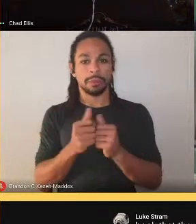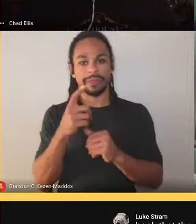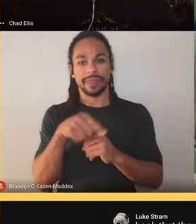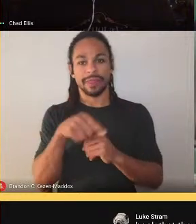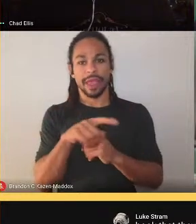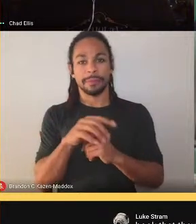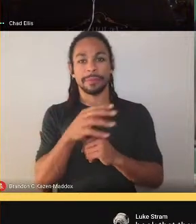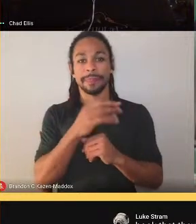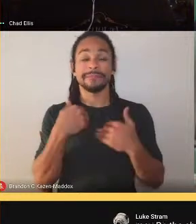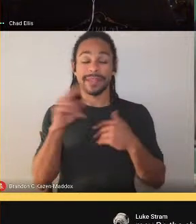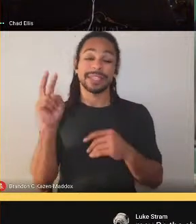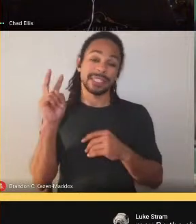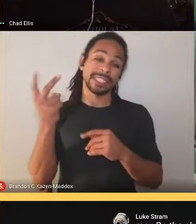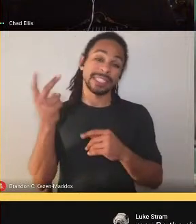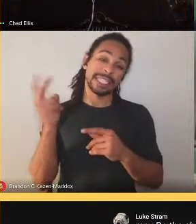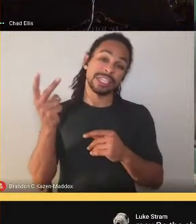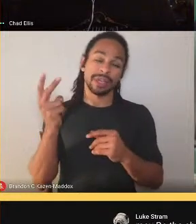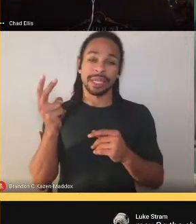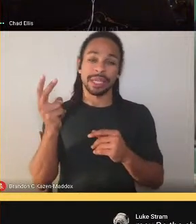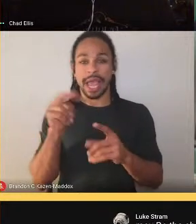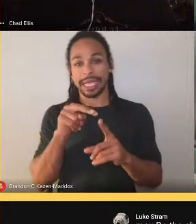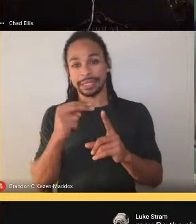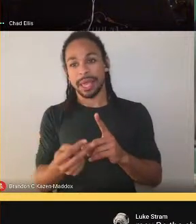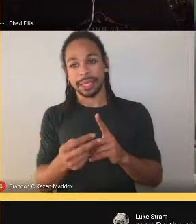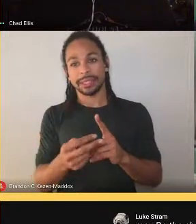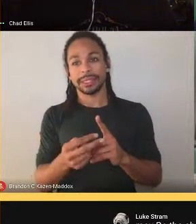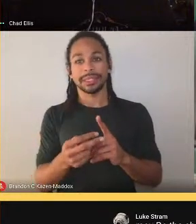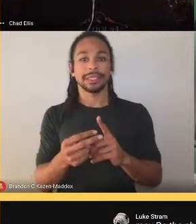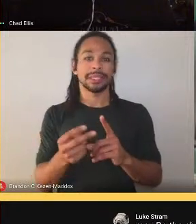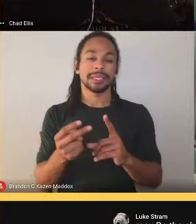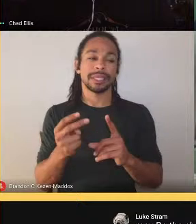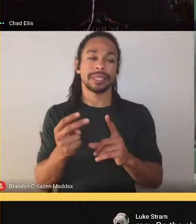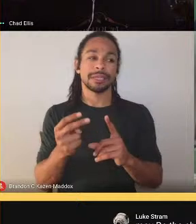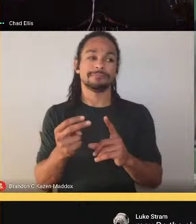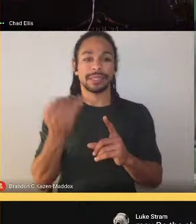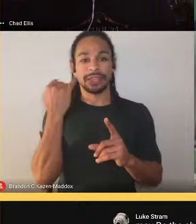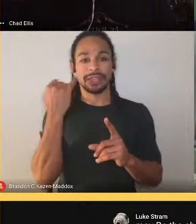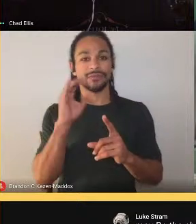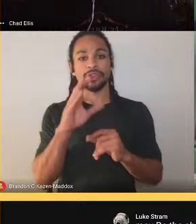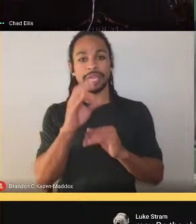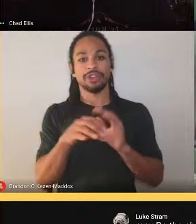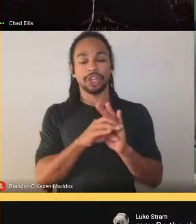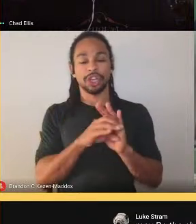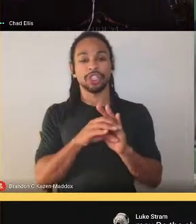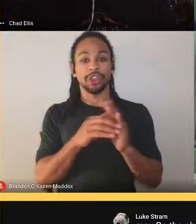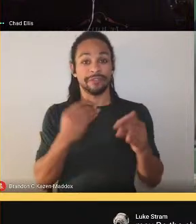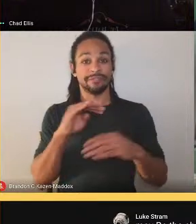your character fails an intelligence roll, they potentially don't